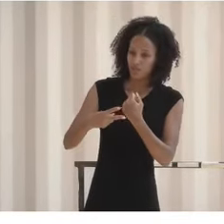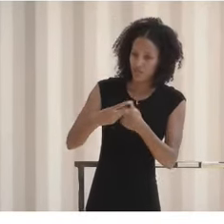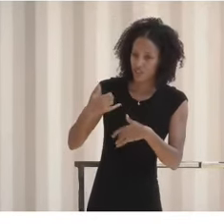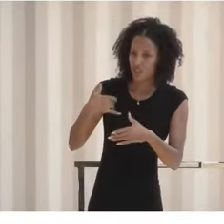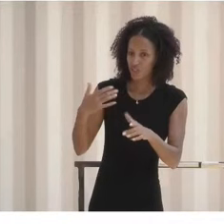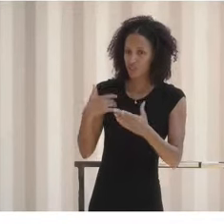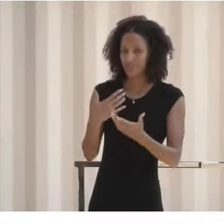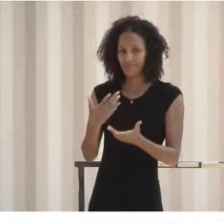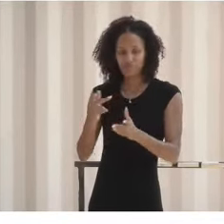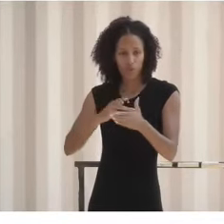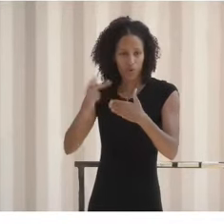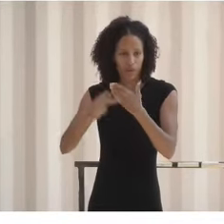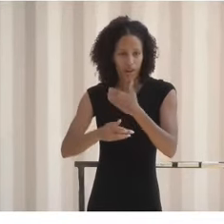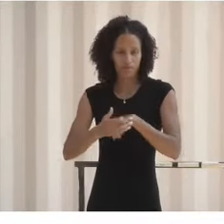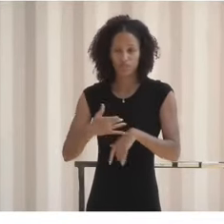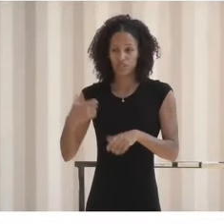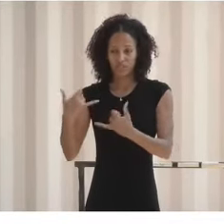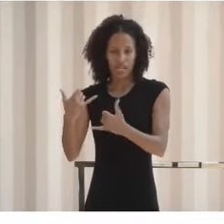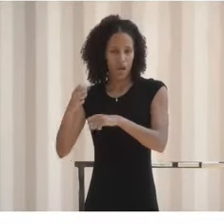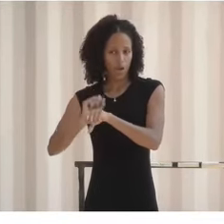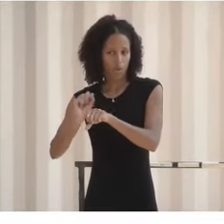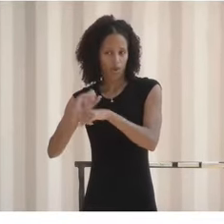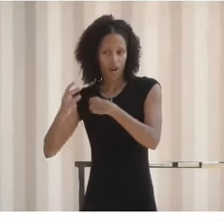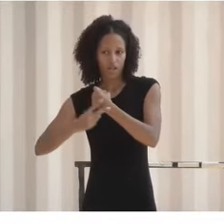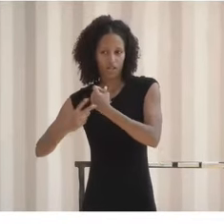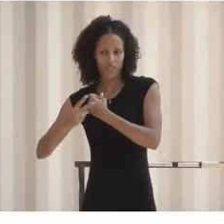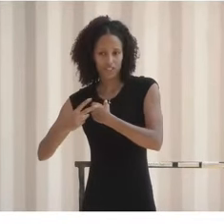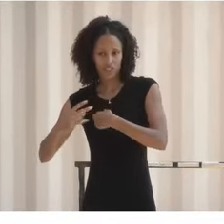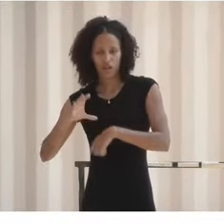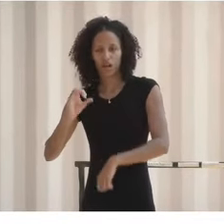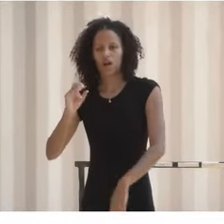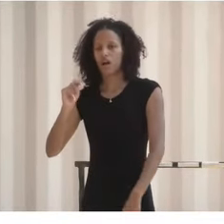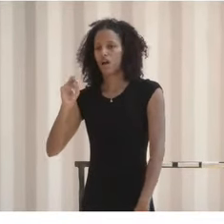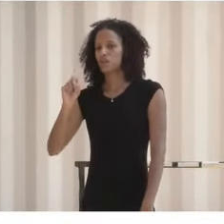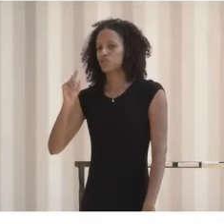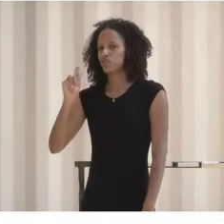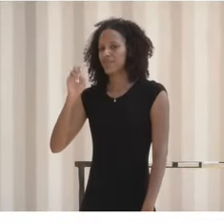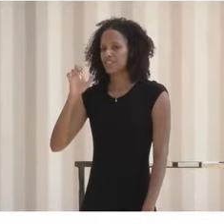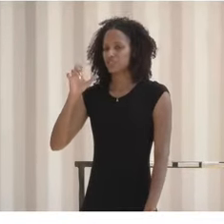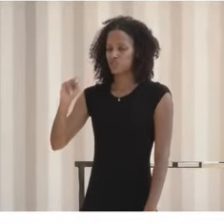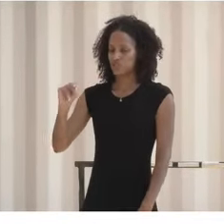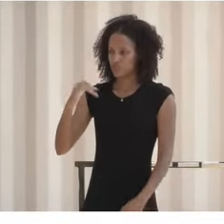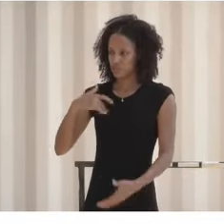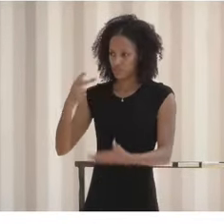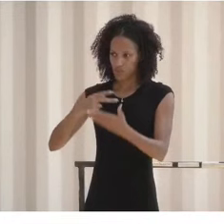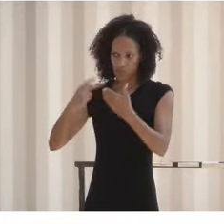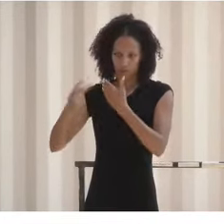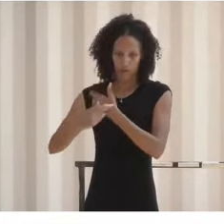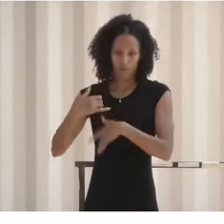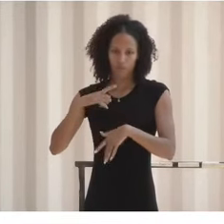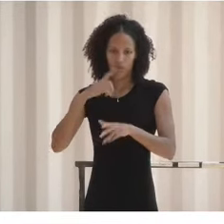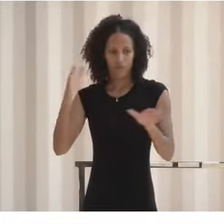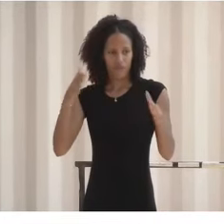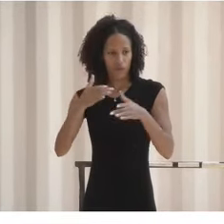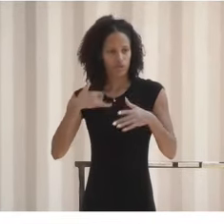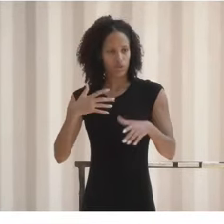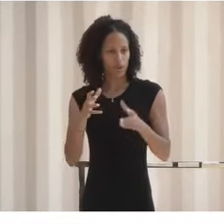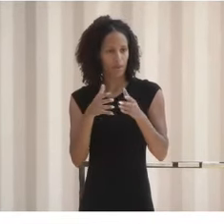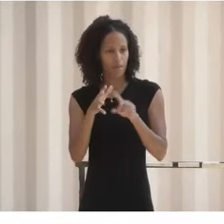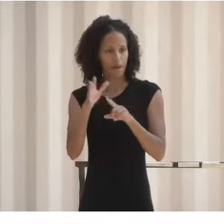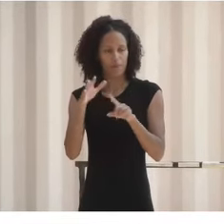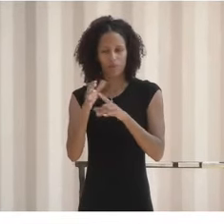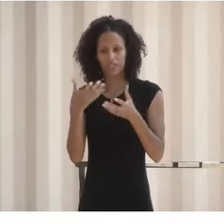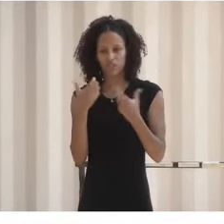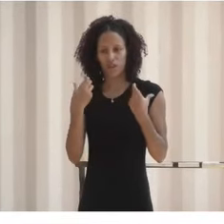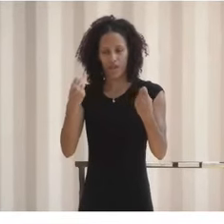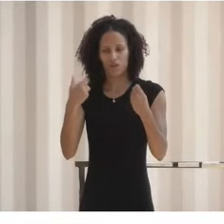She previously worked in a conservation organization in Mount Kenya region, managing a health program which focuses on population, health, and